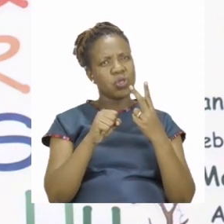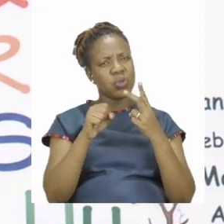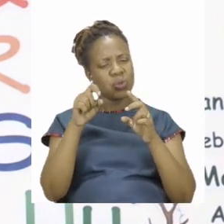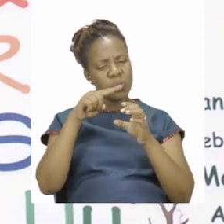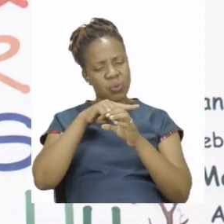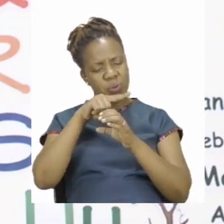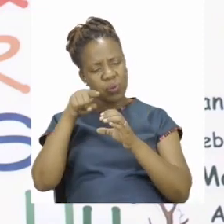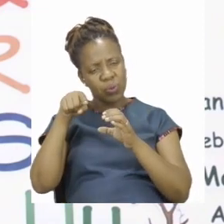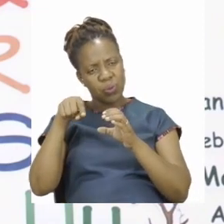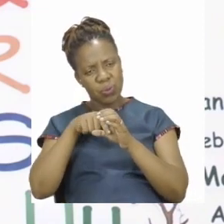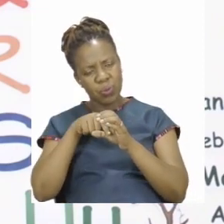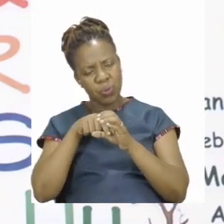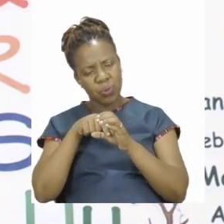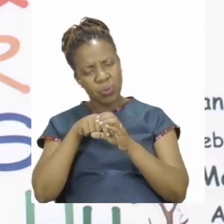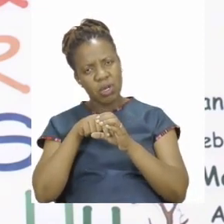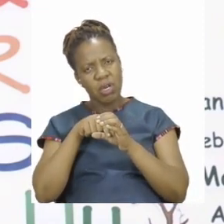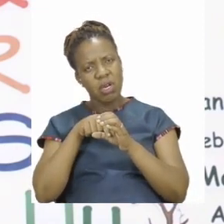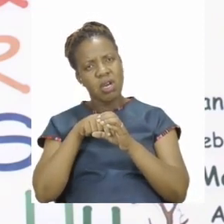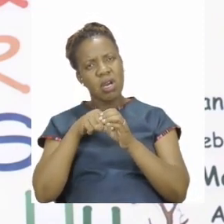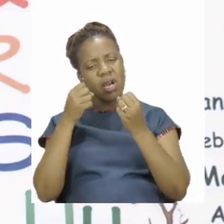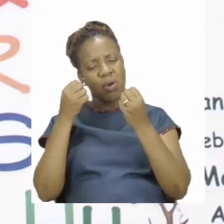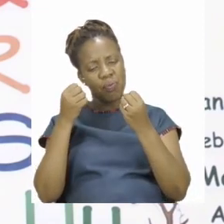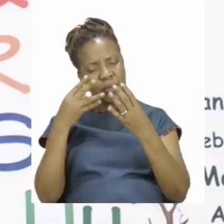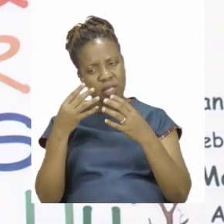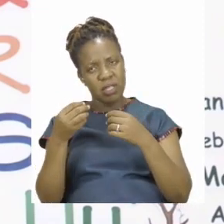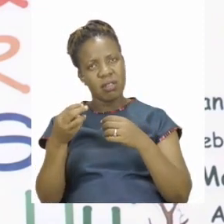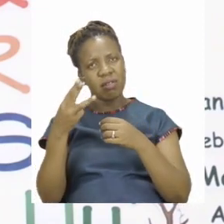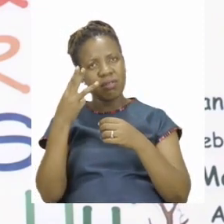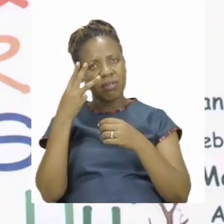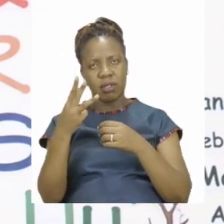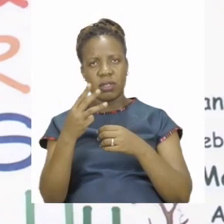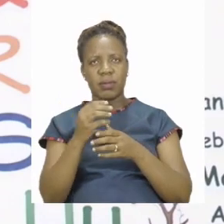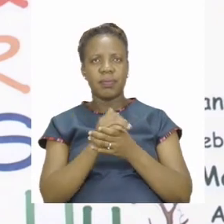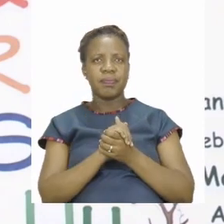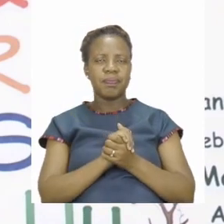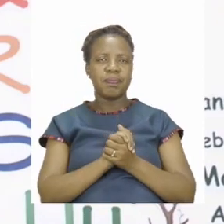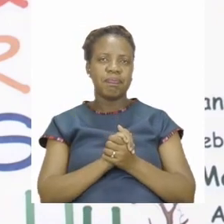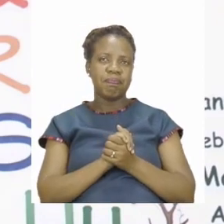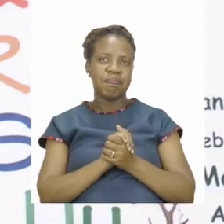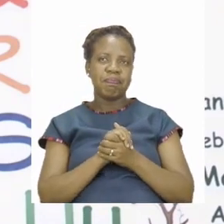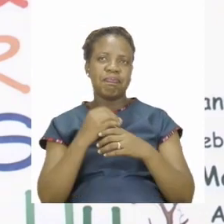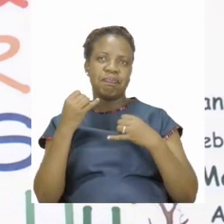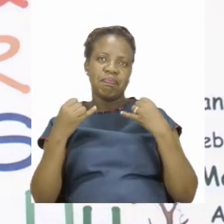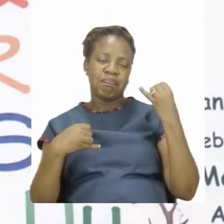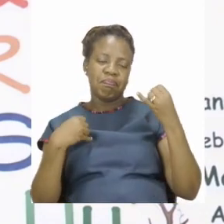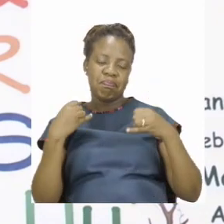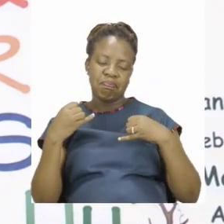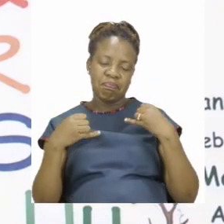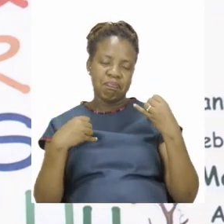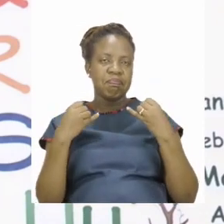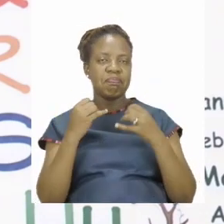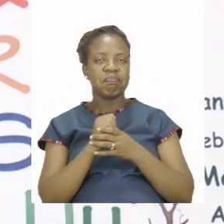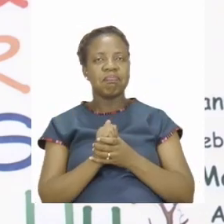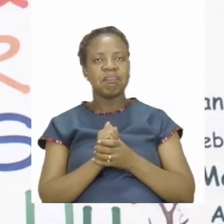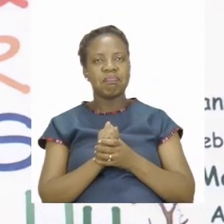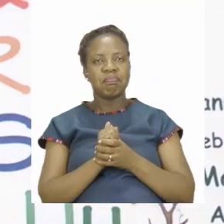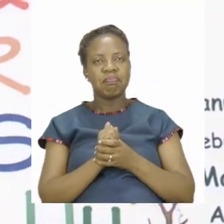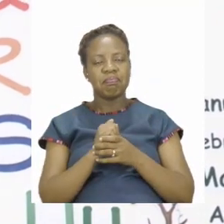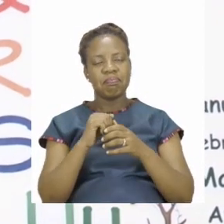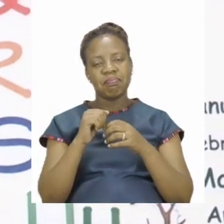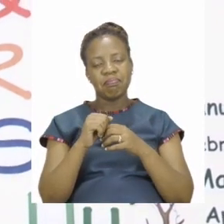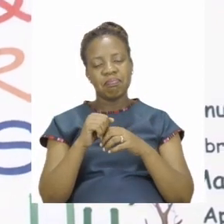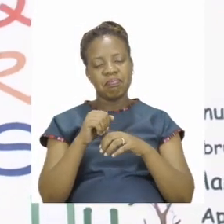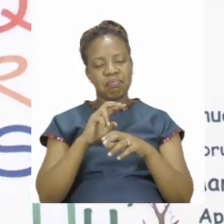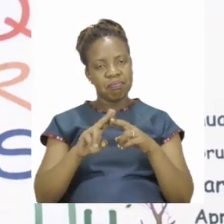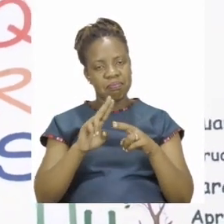groups of 3 equals 6. Have fun with all the maths that we're going to do today and take your